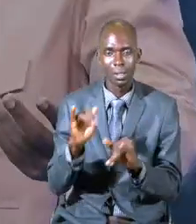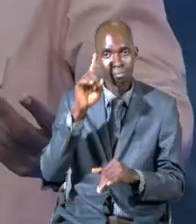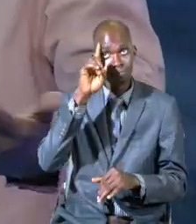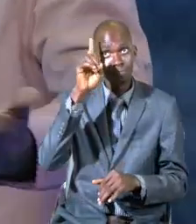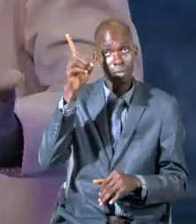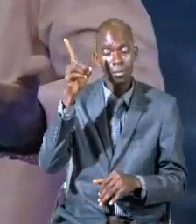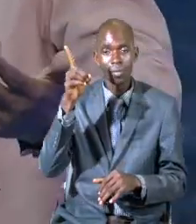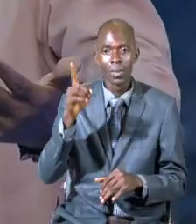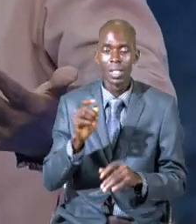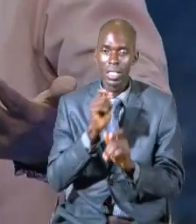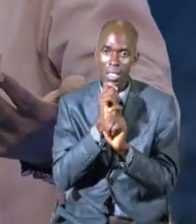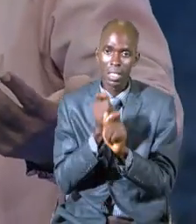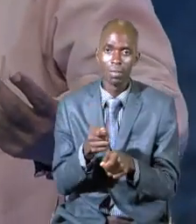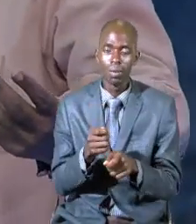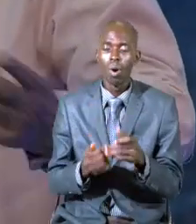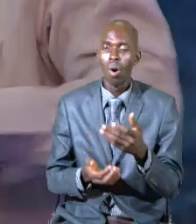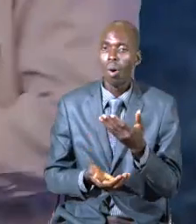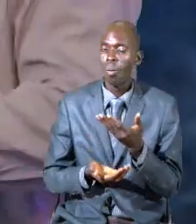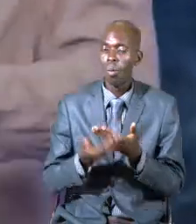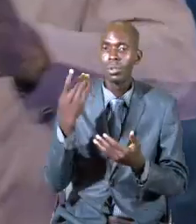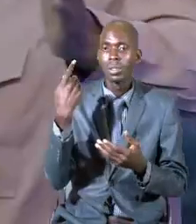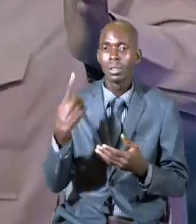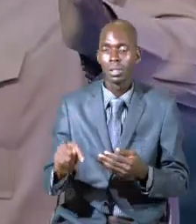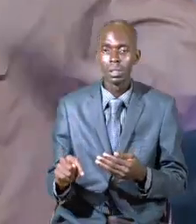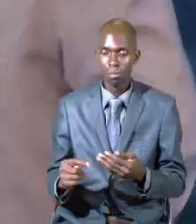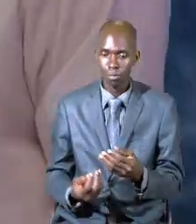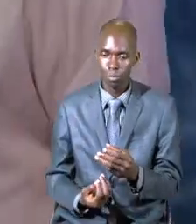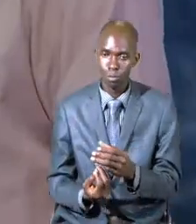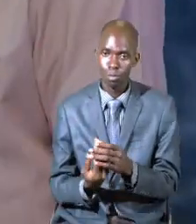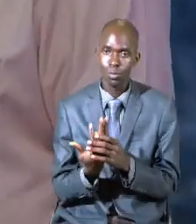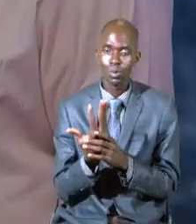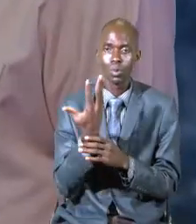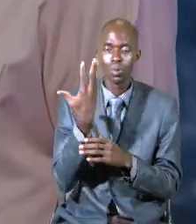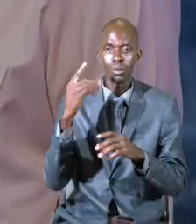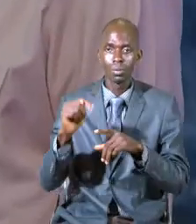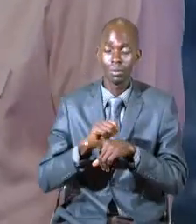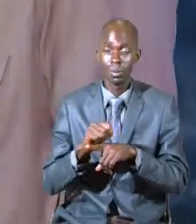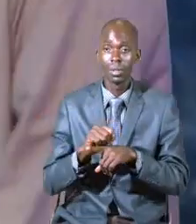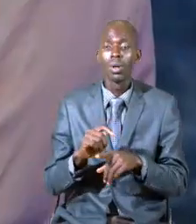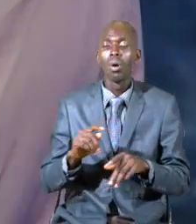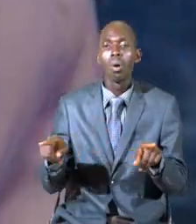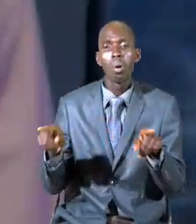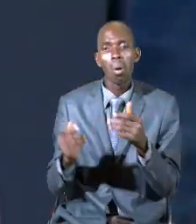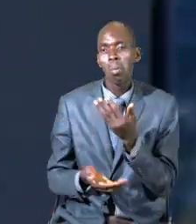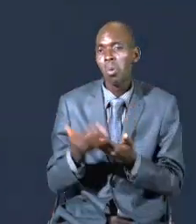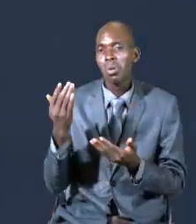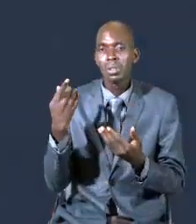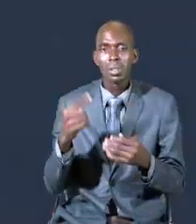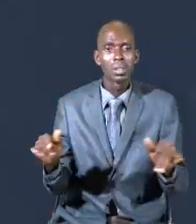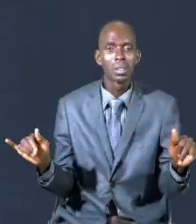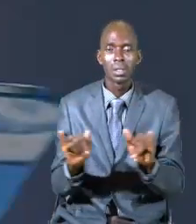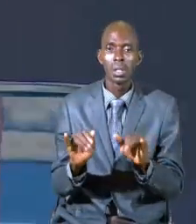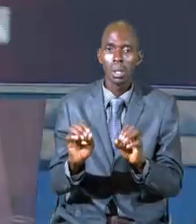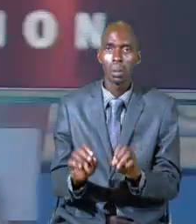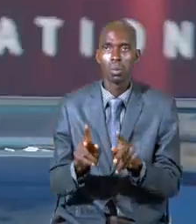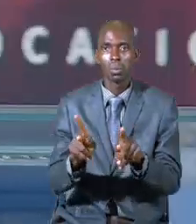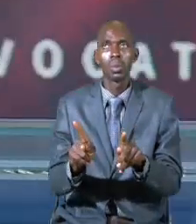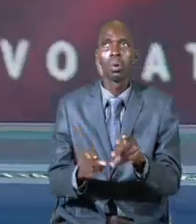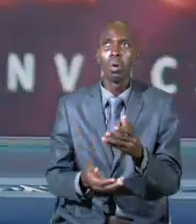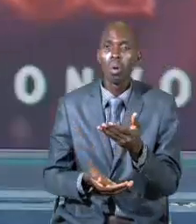the same upbringing, almost the same opportunity, almost the